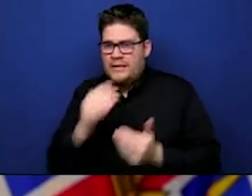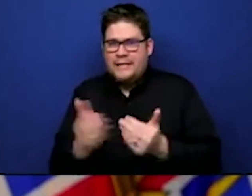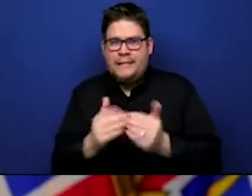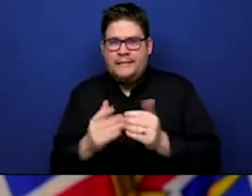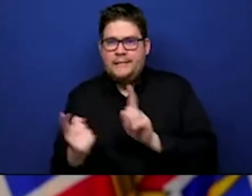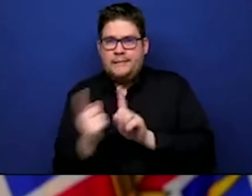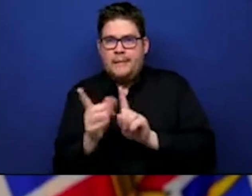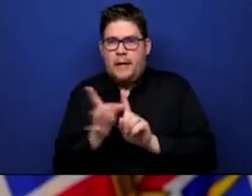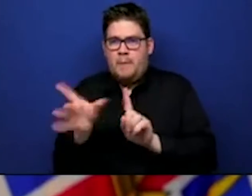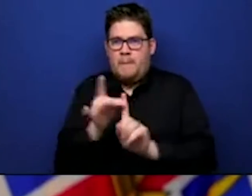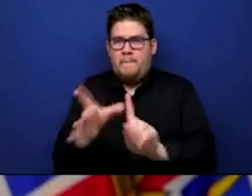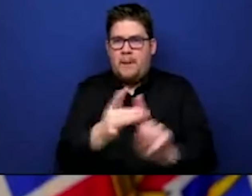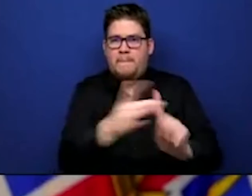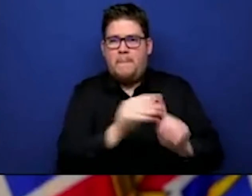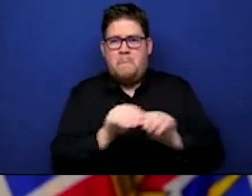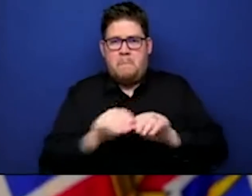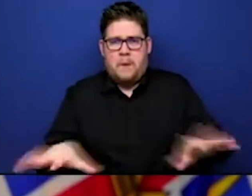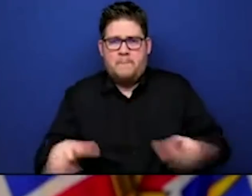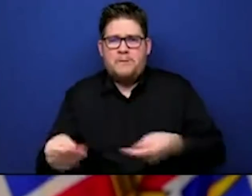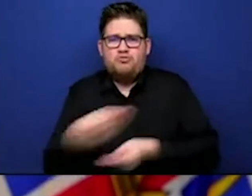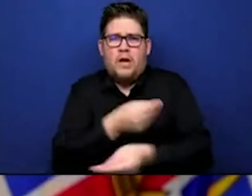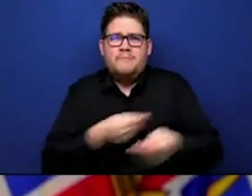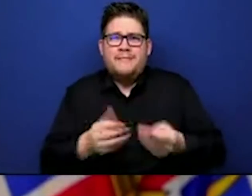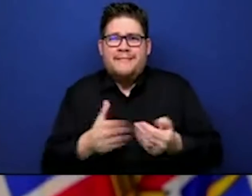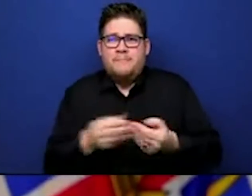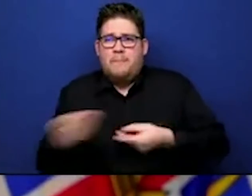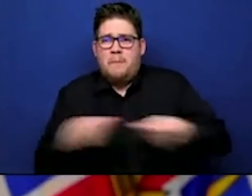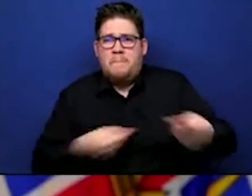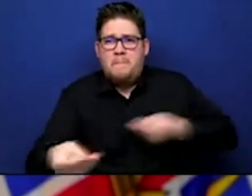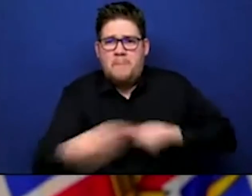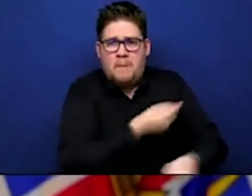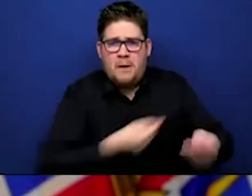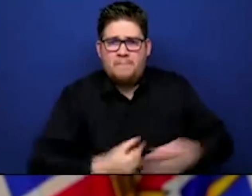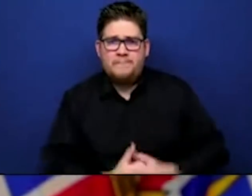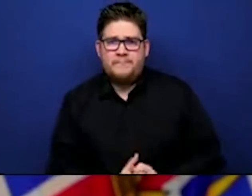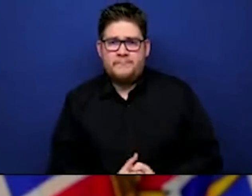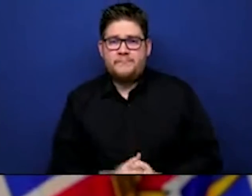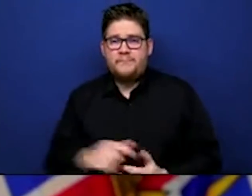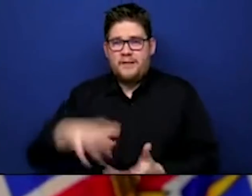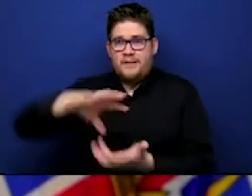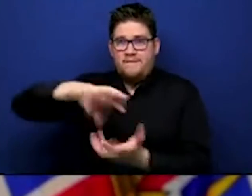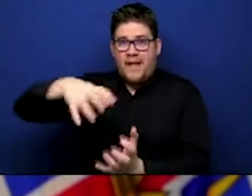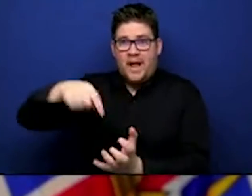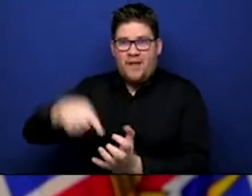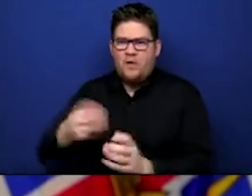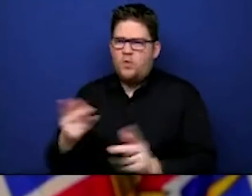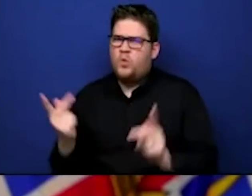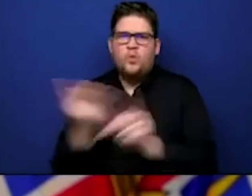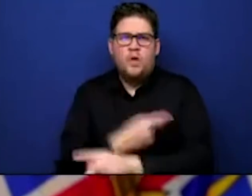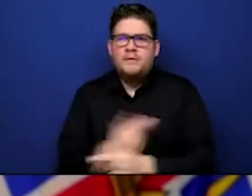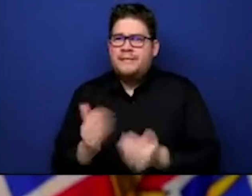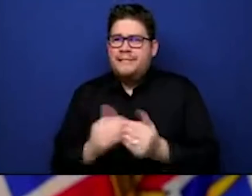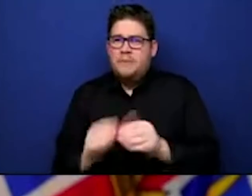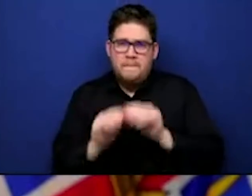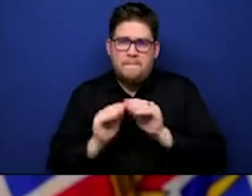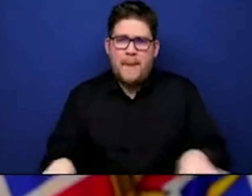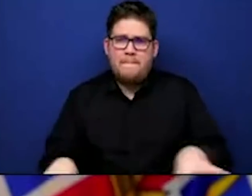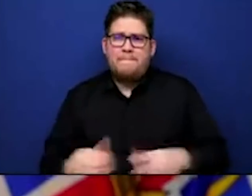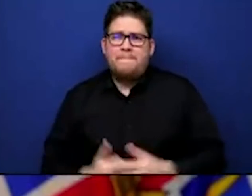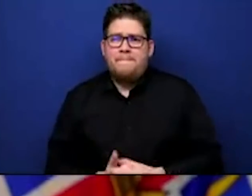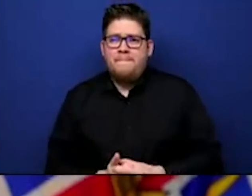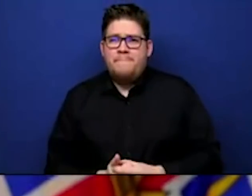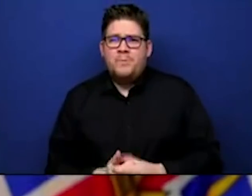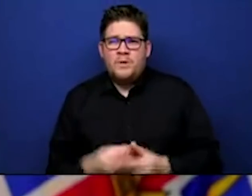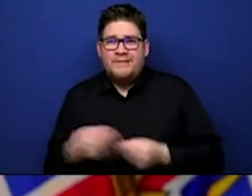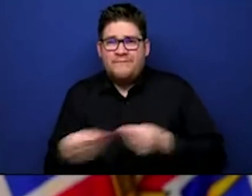seen these variants of concern that are more transmissible increase in our province, some of those settings have become